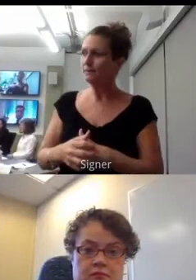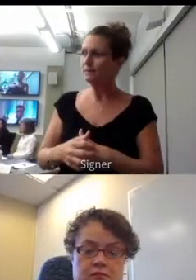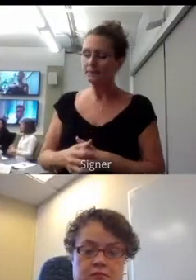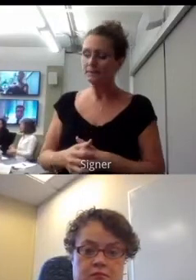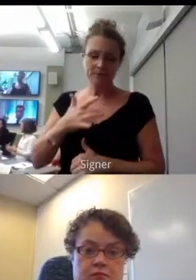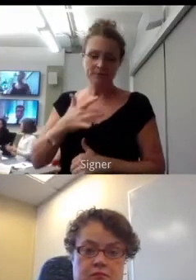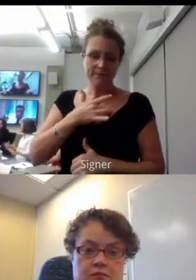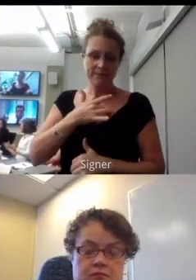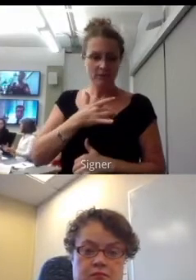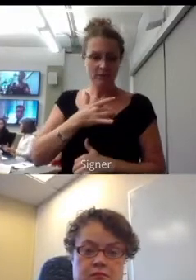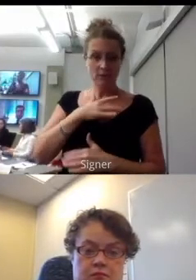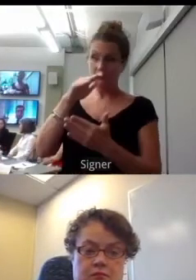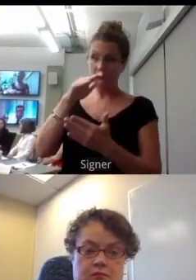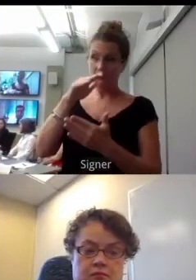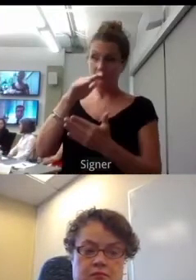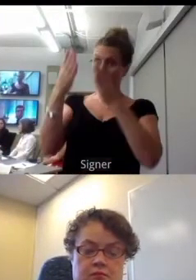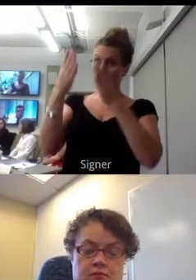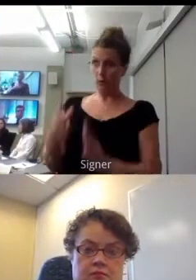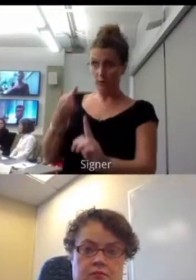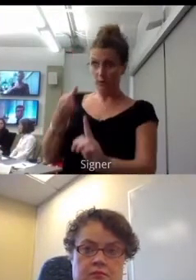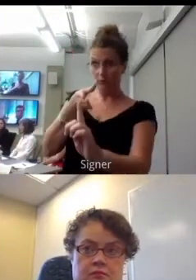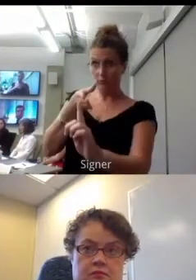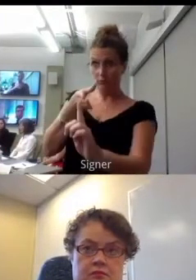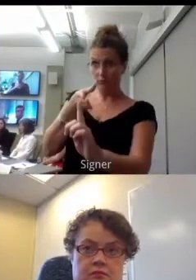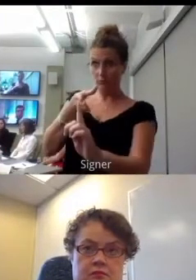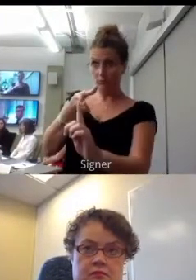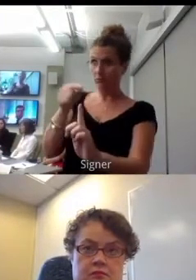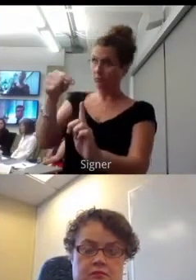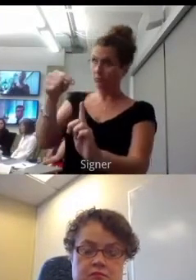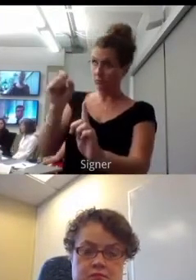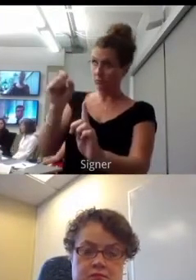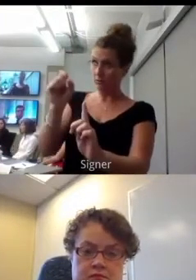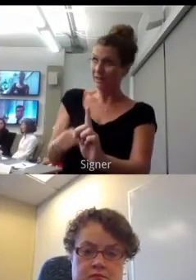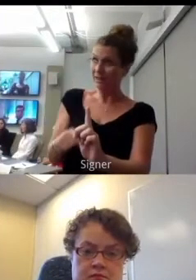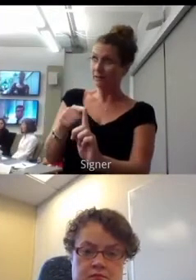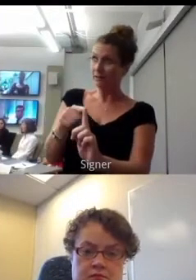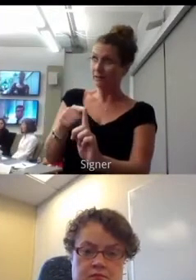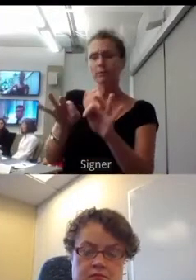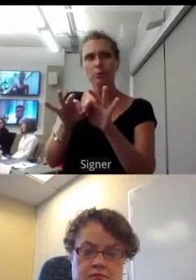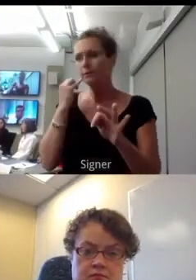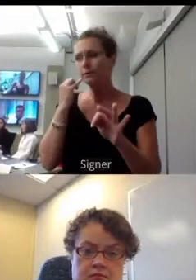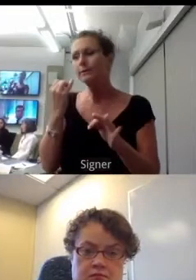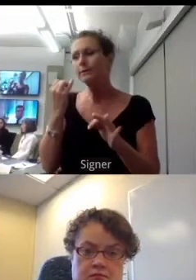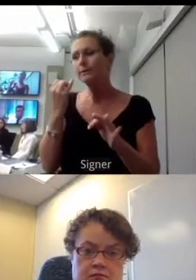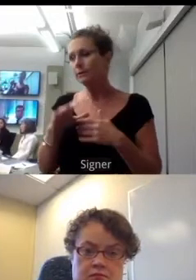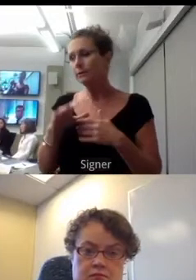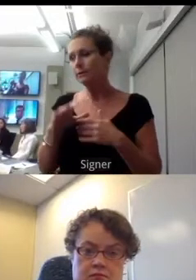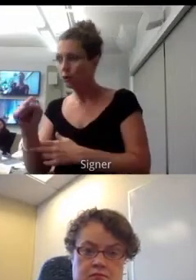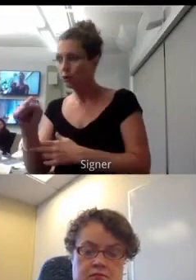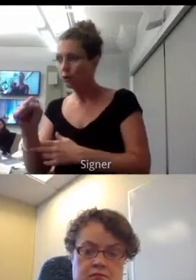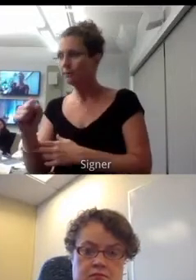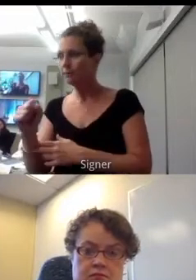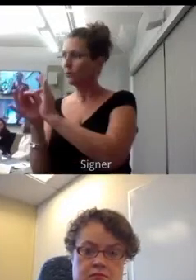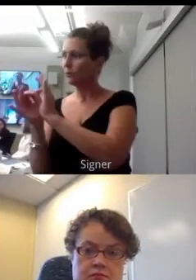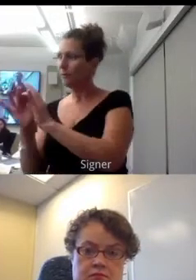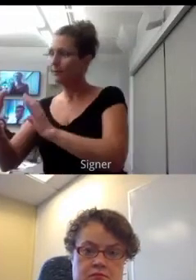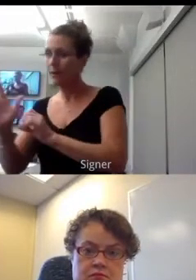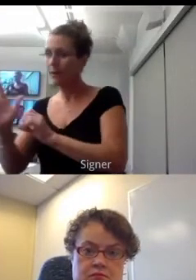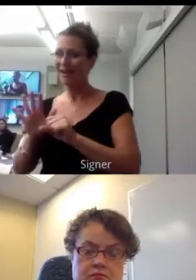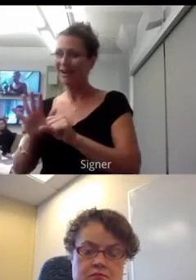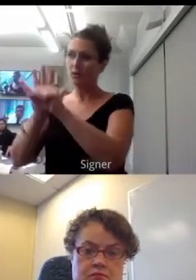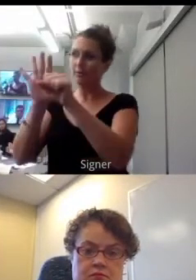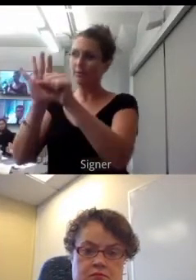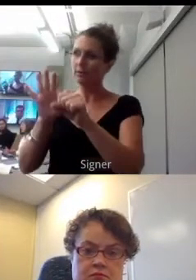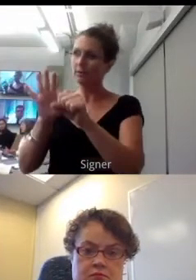very important. And as Charles said, a champion for accessibility is, enforcement is important, but